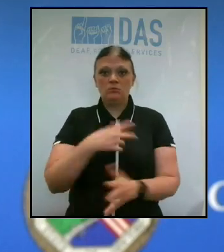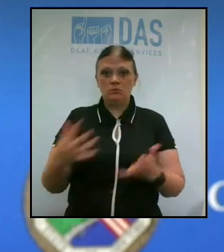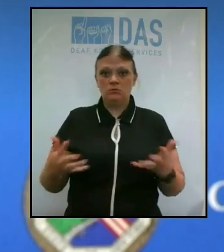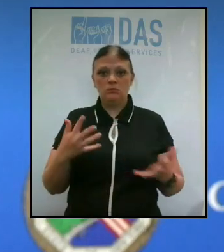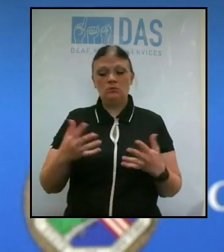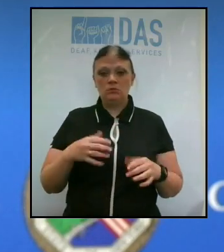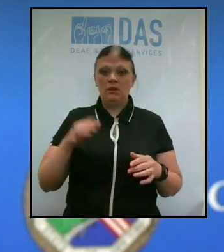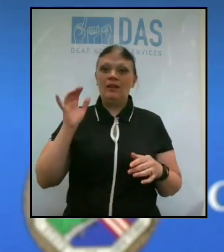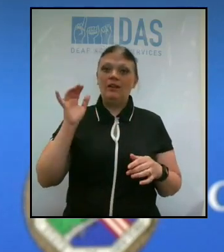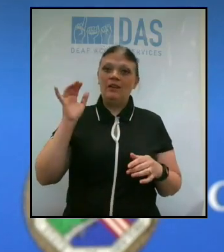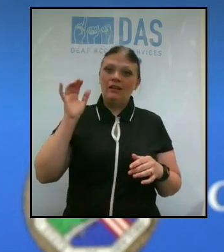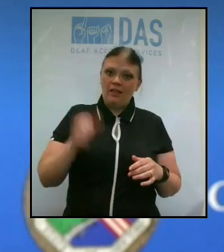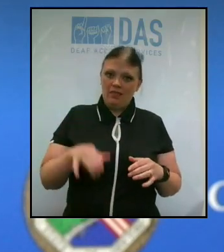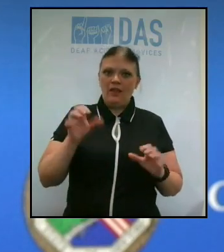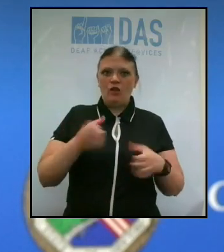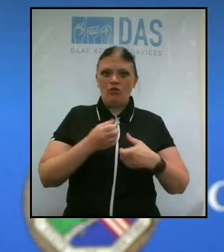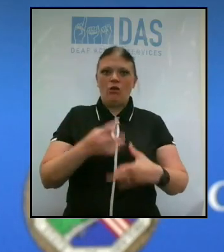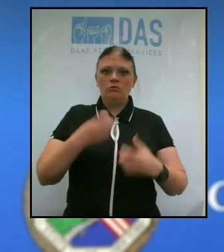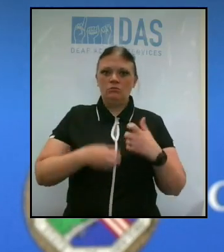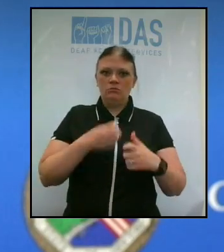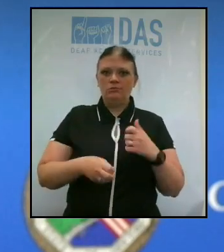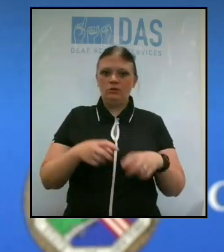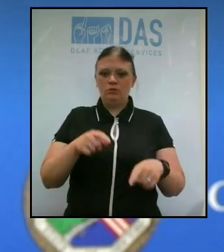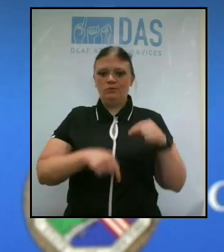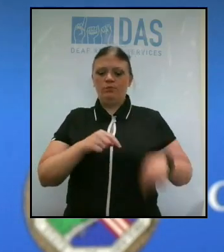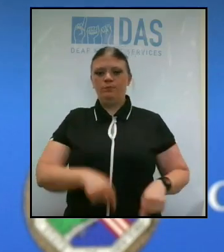could toss us aside.